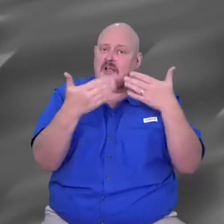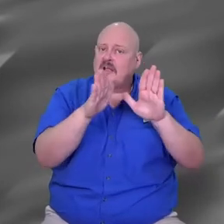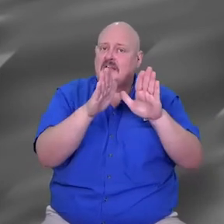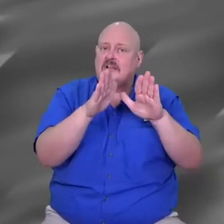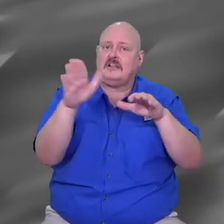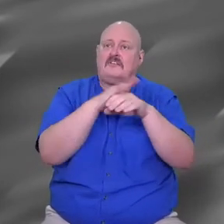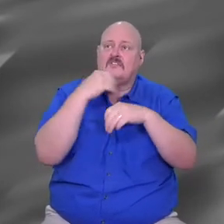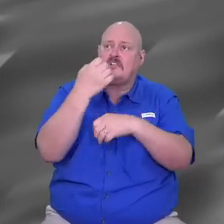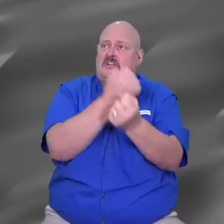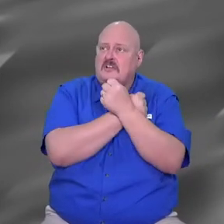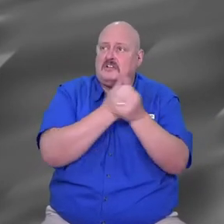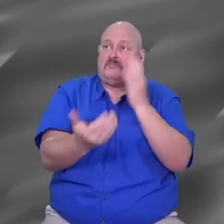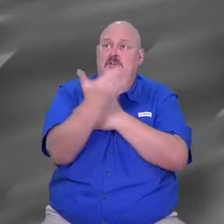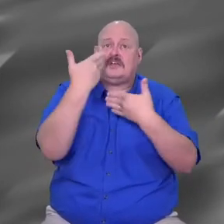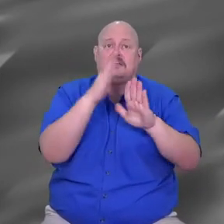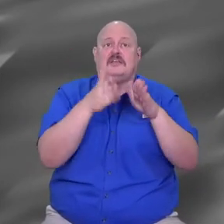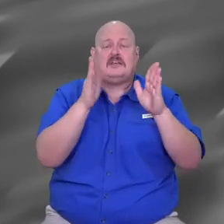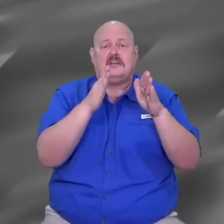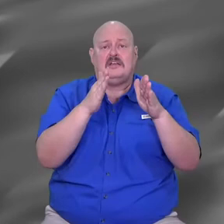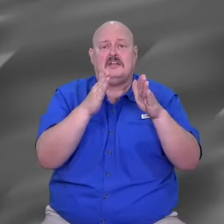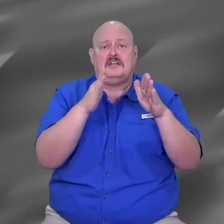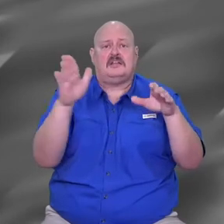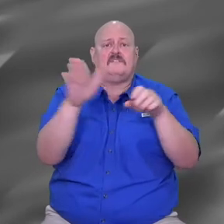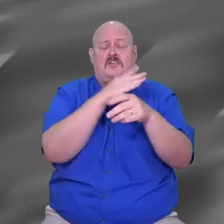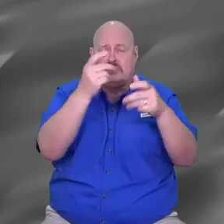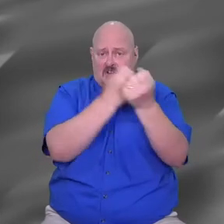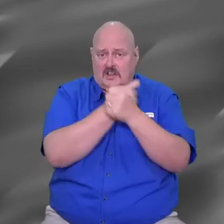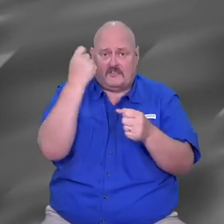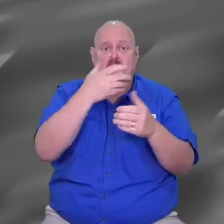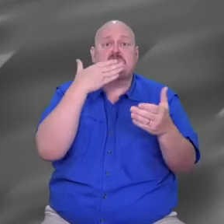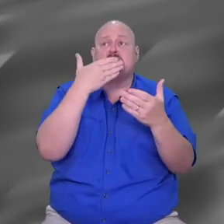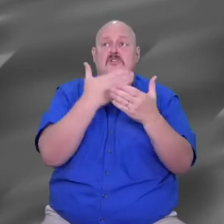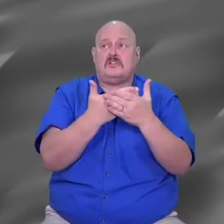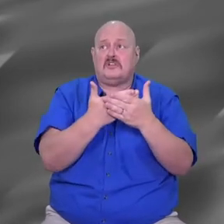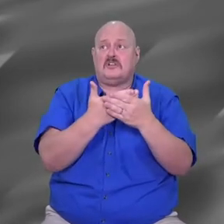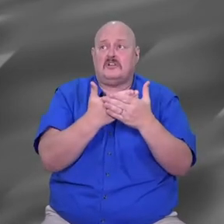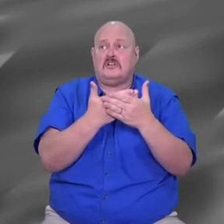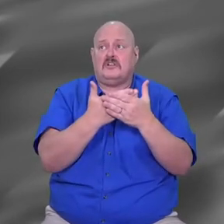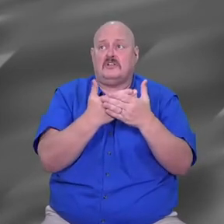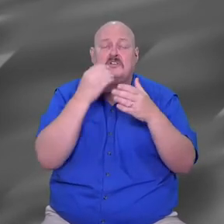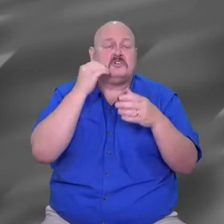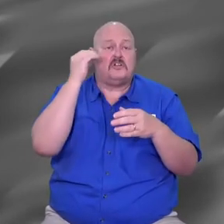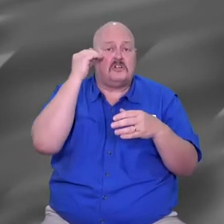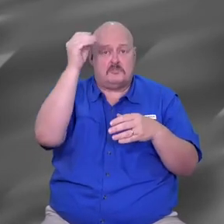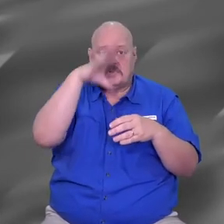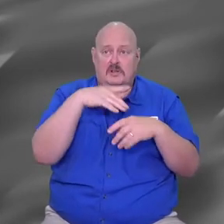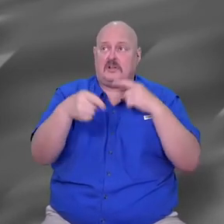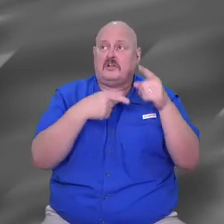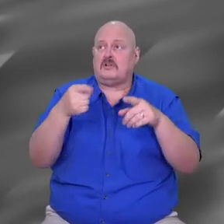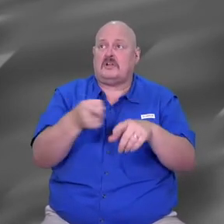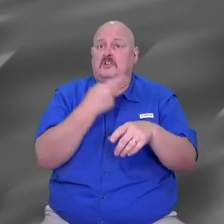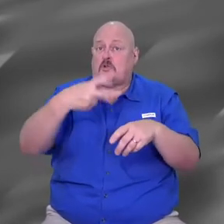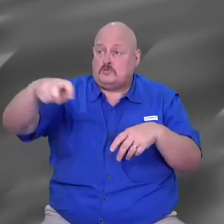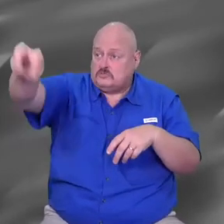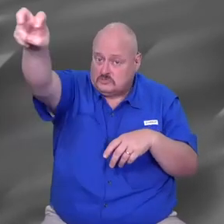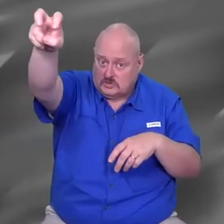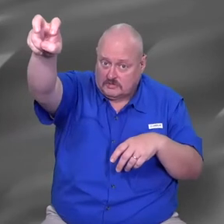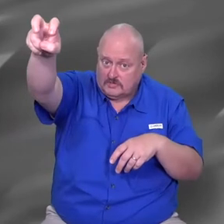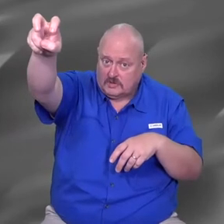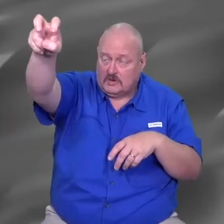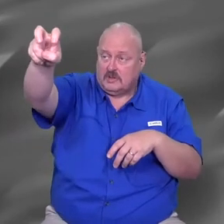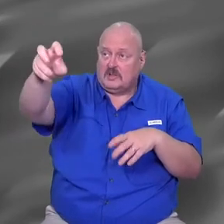fill of love until the morning. Let us solace ourselves with love. For the goodman of the home is gone on a long journey. He